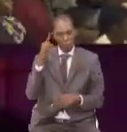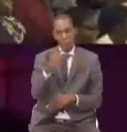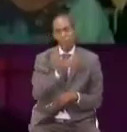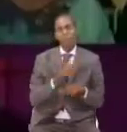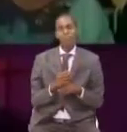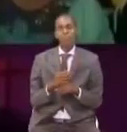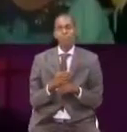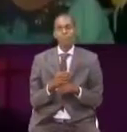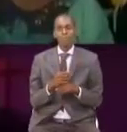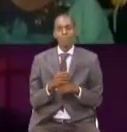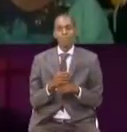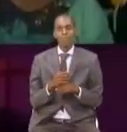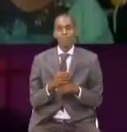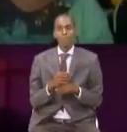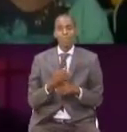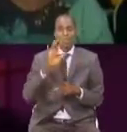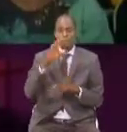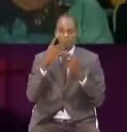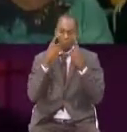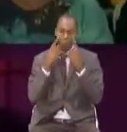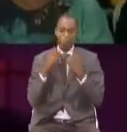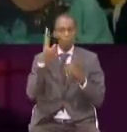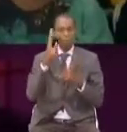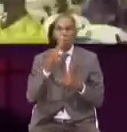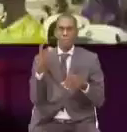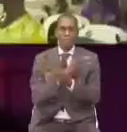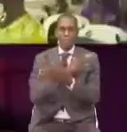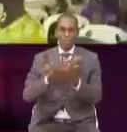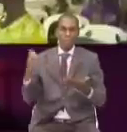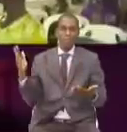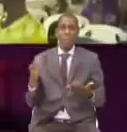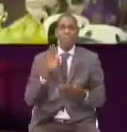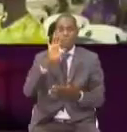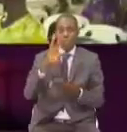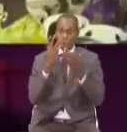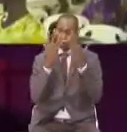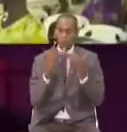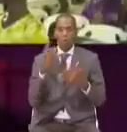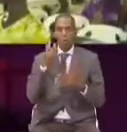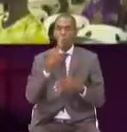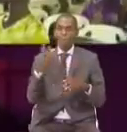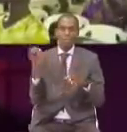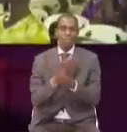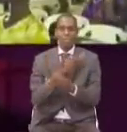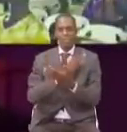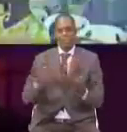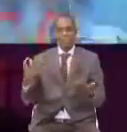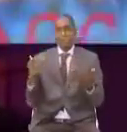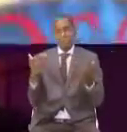Solace will come. Your tears will be wiped away. Your sorrow will be taken away.